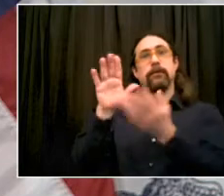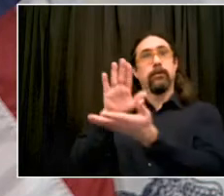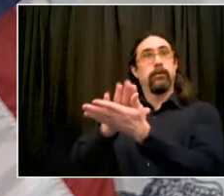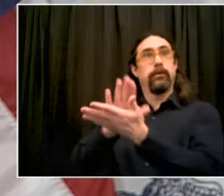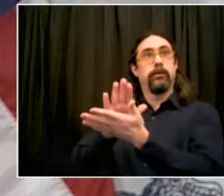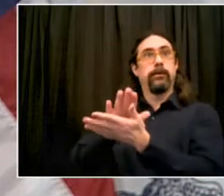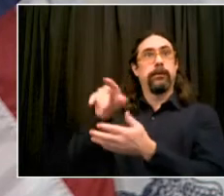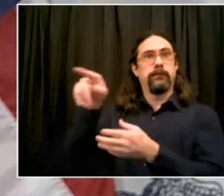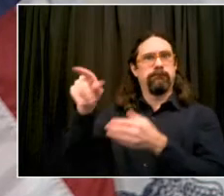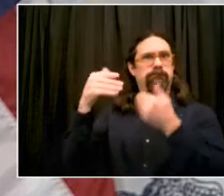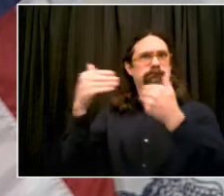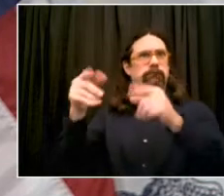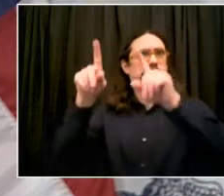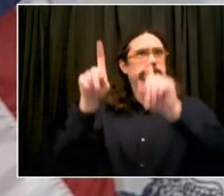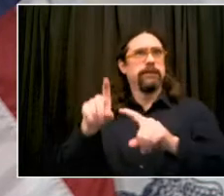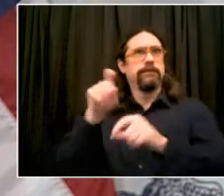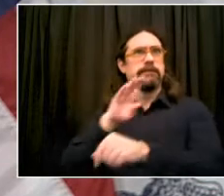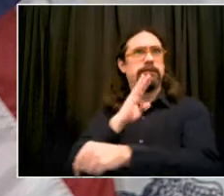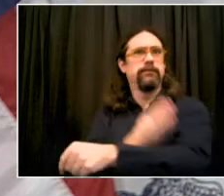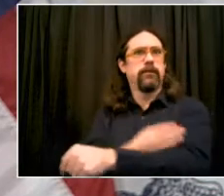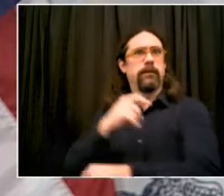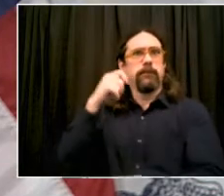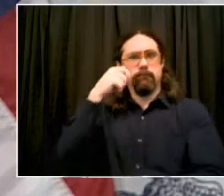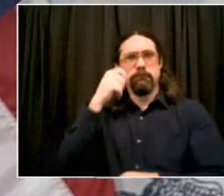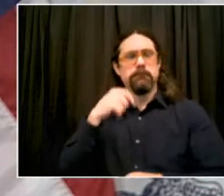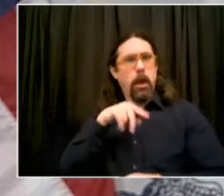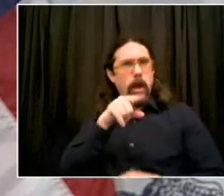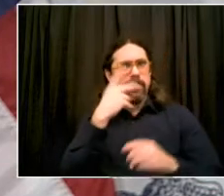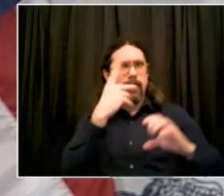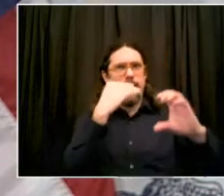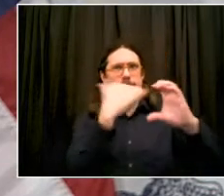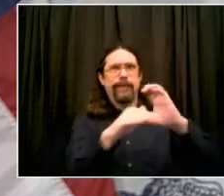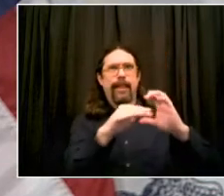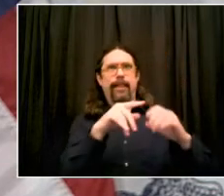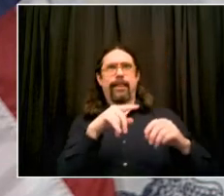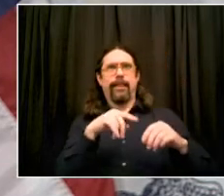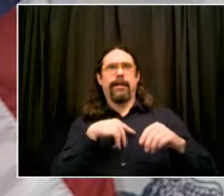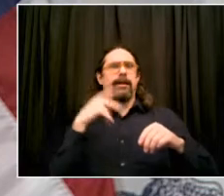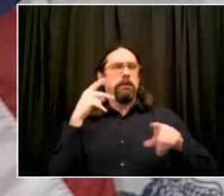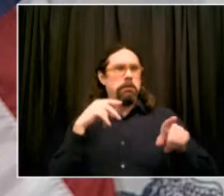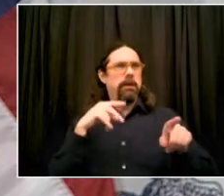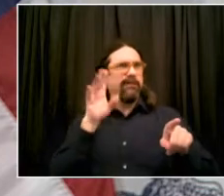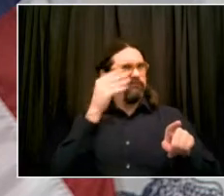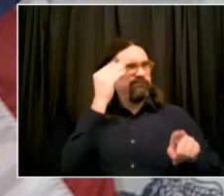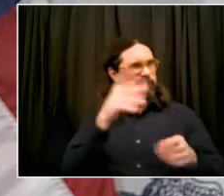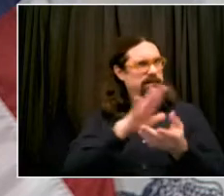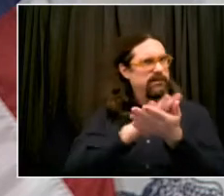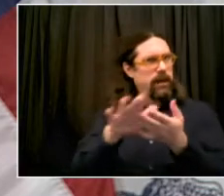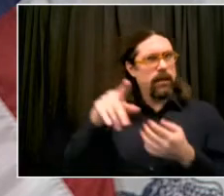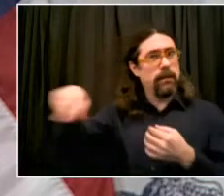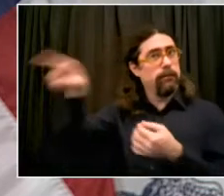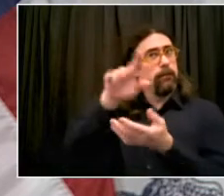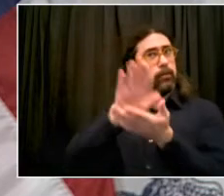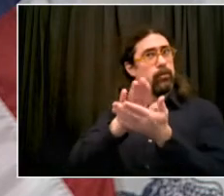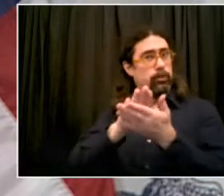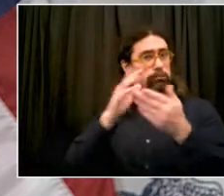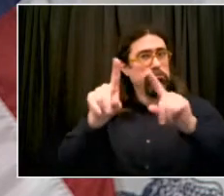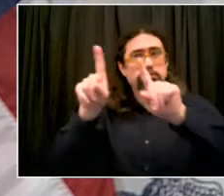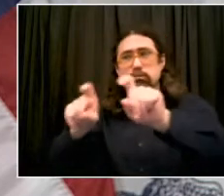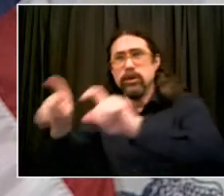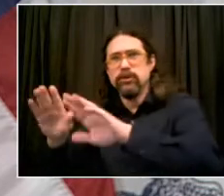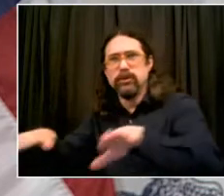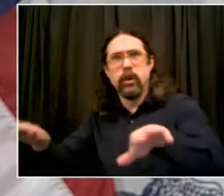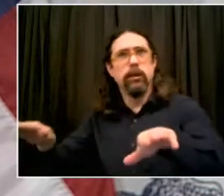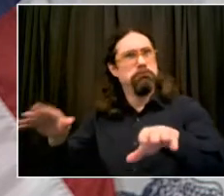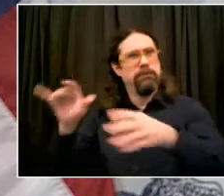you for that update. I appreciate that a lot. Yeah, you're welcome. So, you know, yesterday the governor said he is going to leave